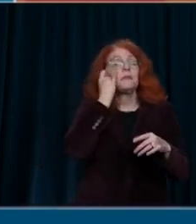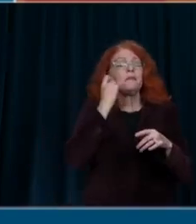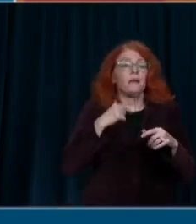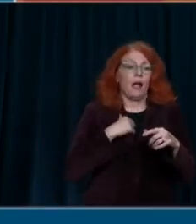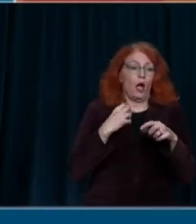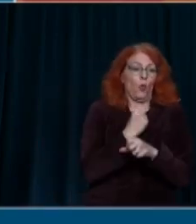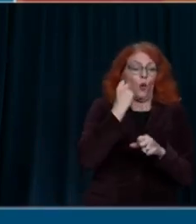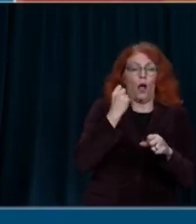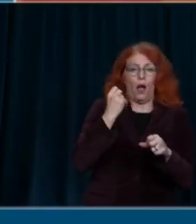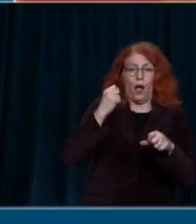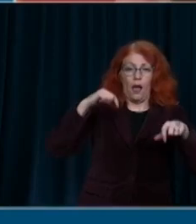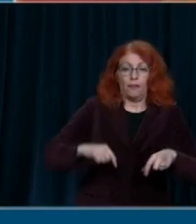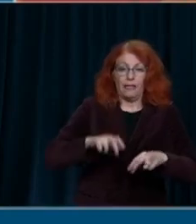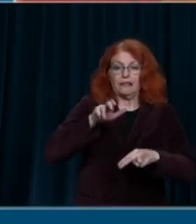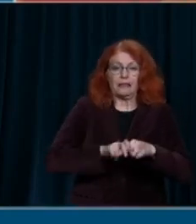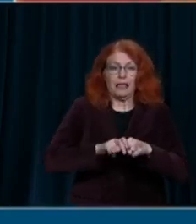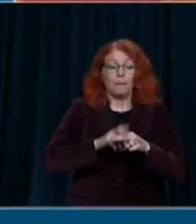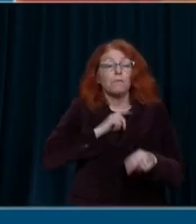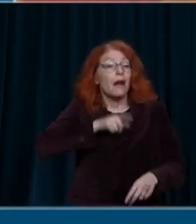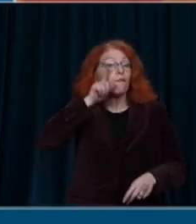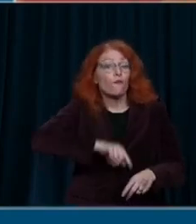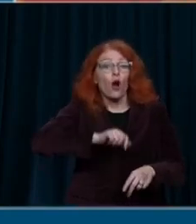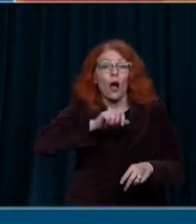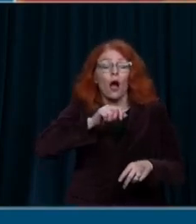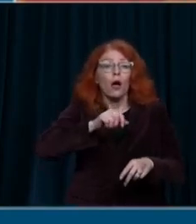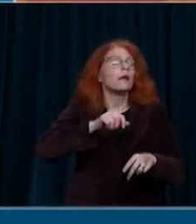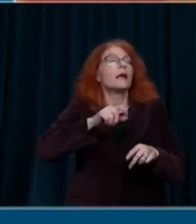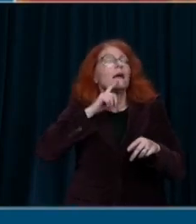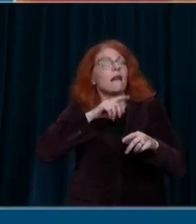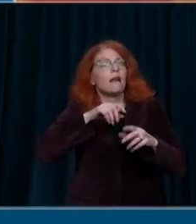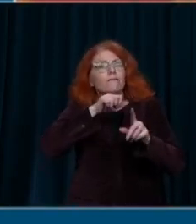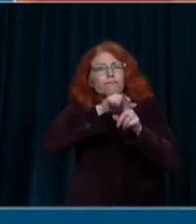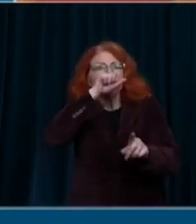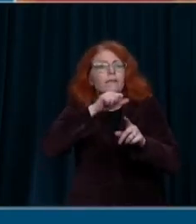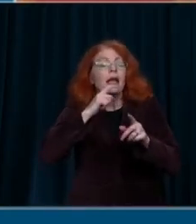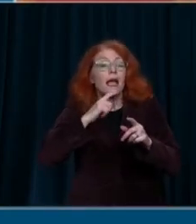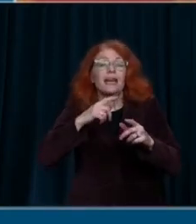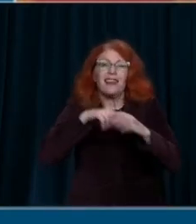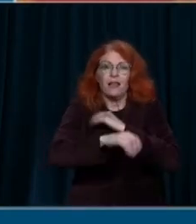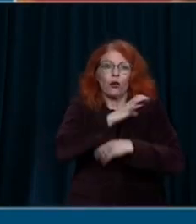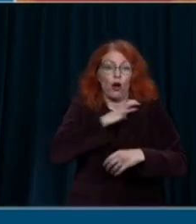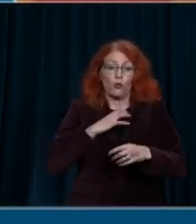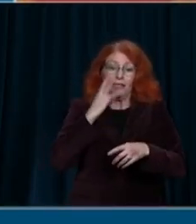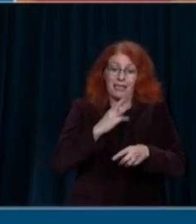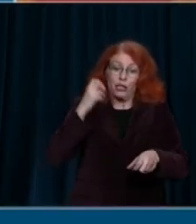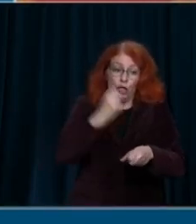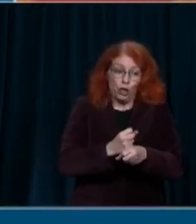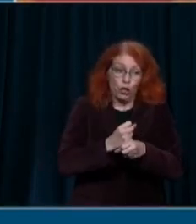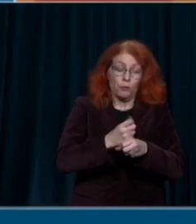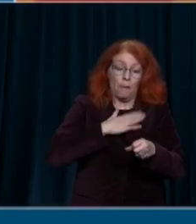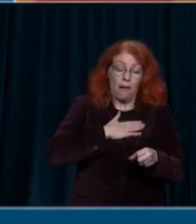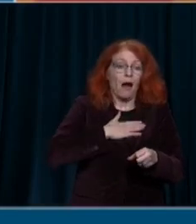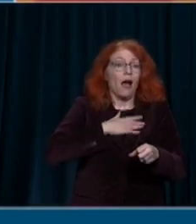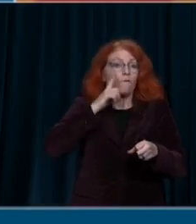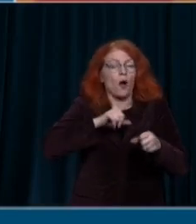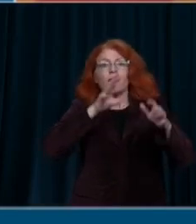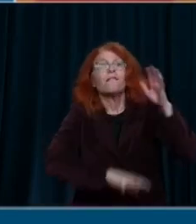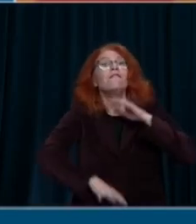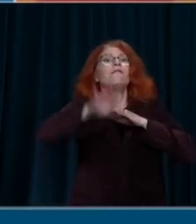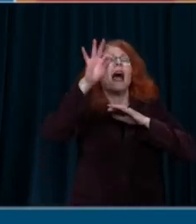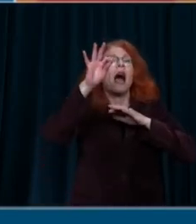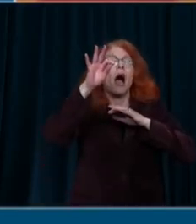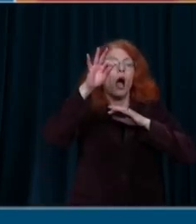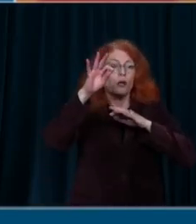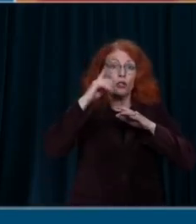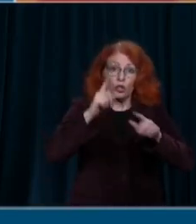this seat by fraud, and I'm in Congress for at least 6 years, but yet my fraud is discovered.